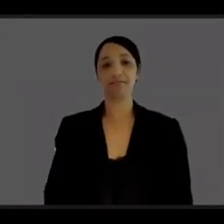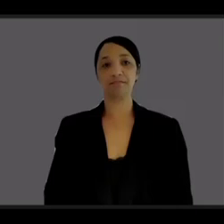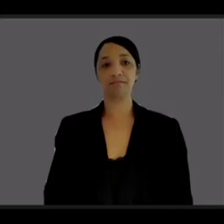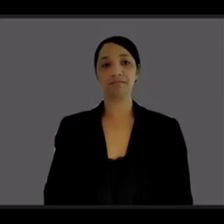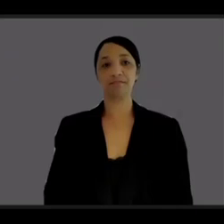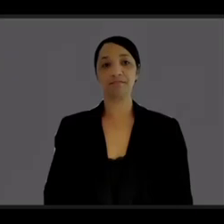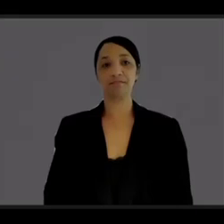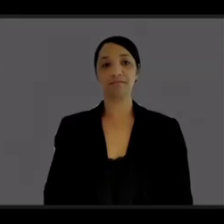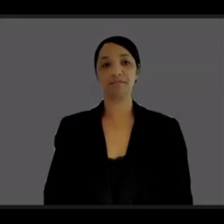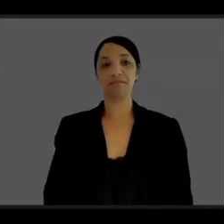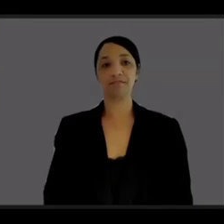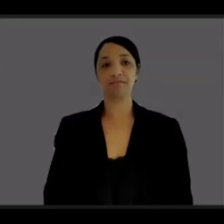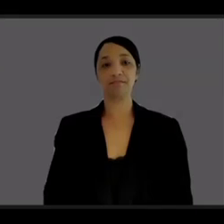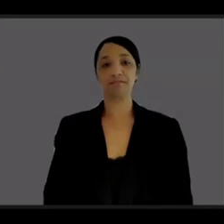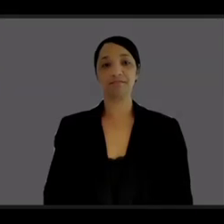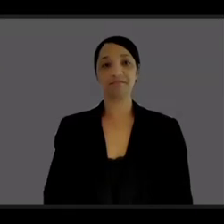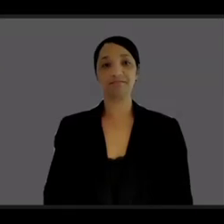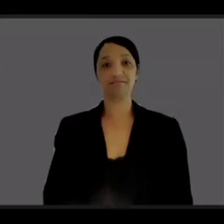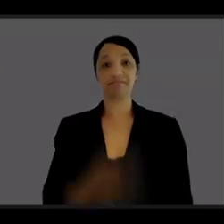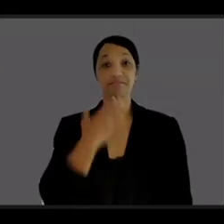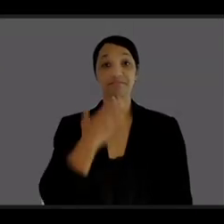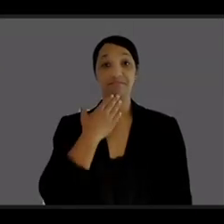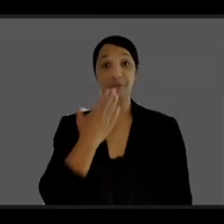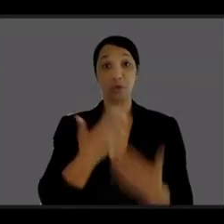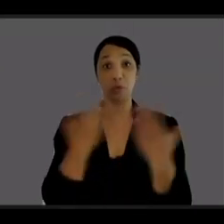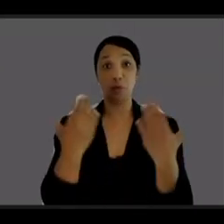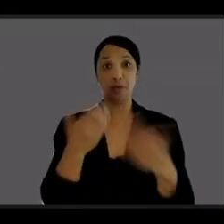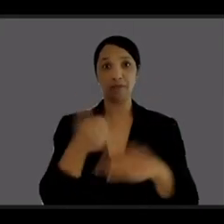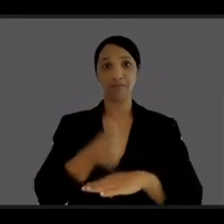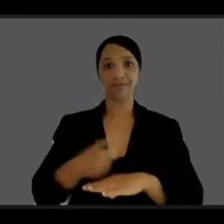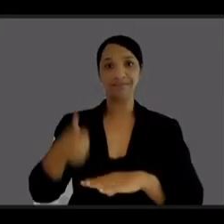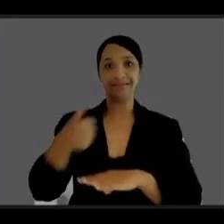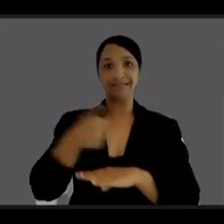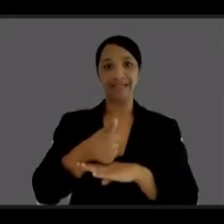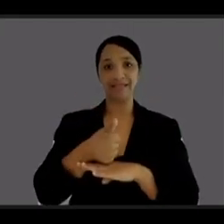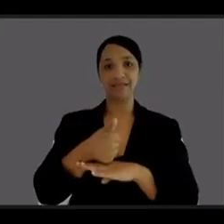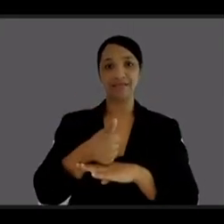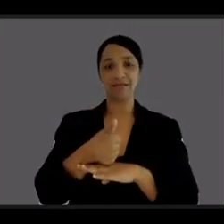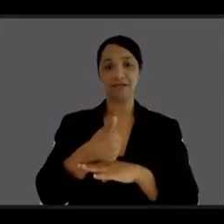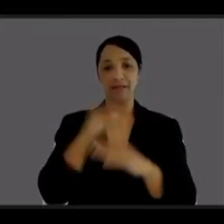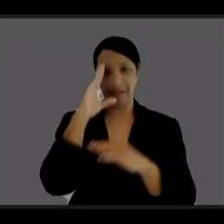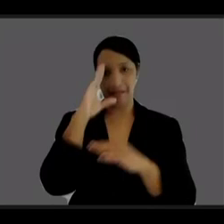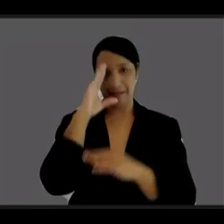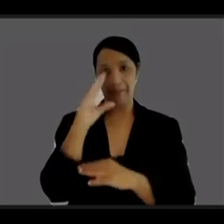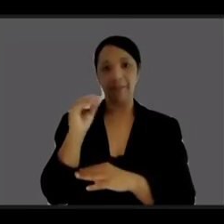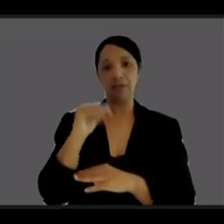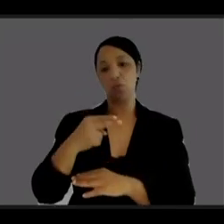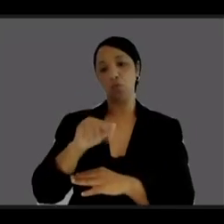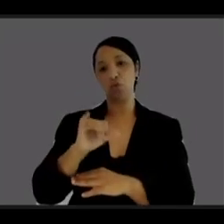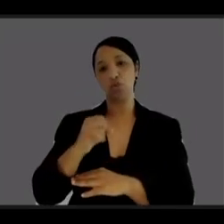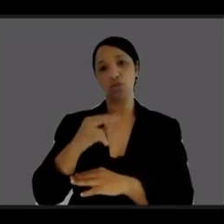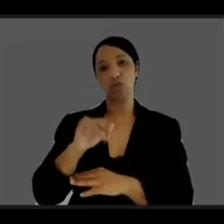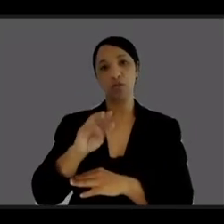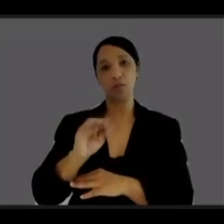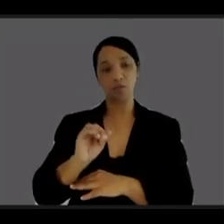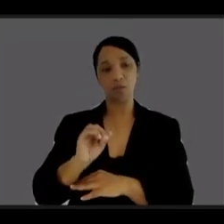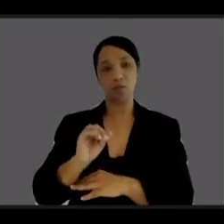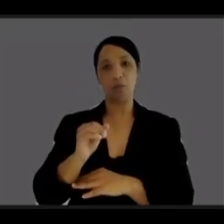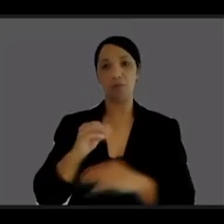Good morning, Your Excellency, Mr. Fushimo Kishida, Prime Minister of Japan, Excellencies,